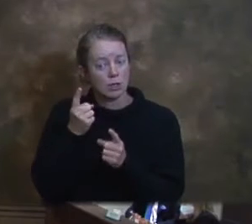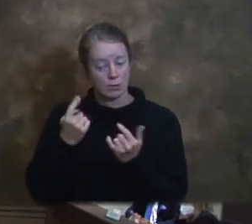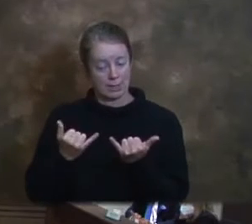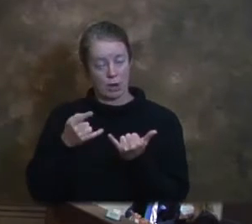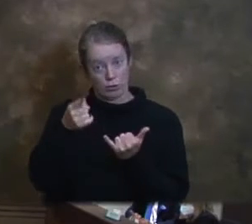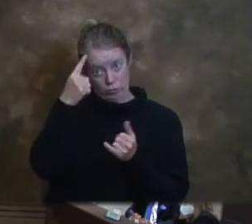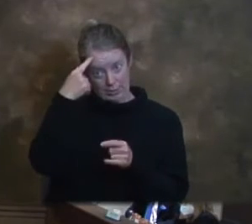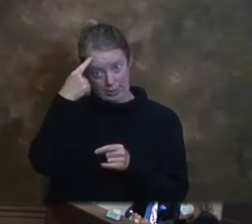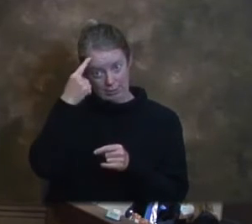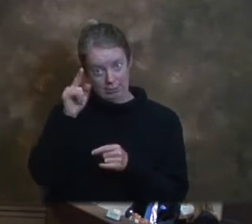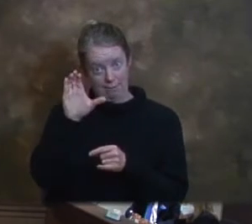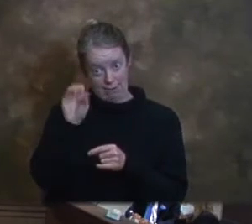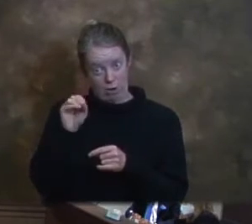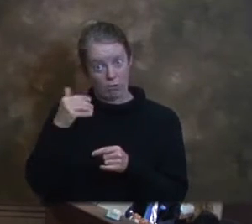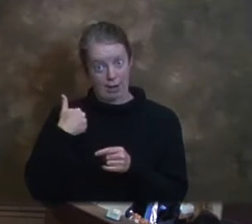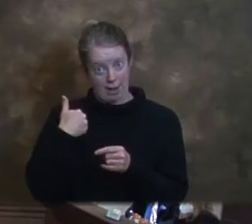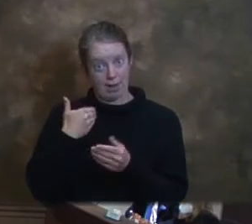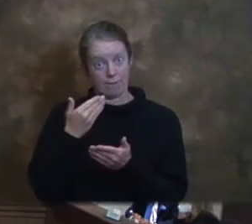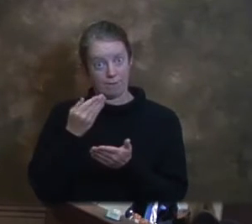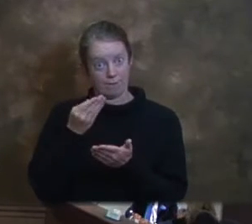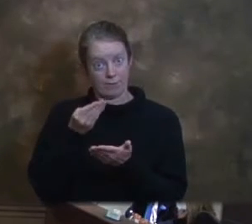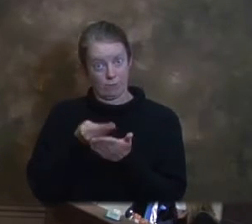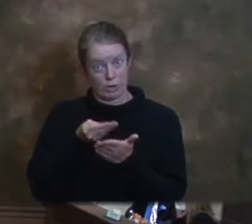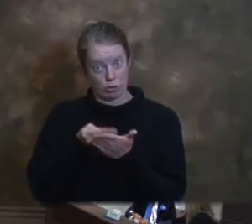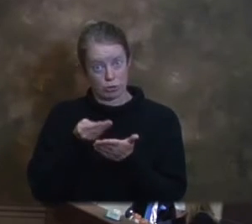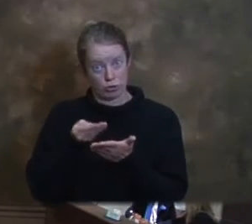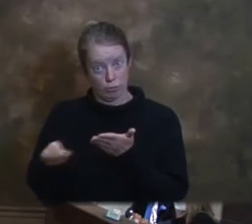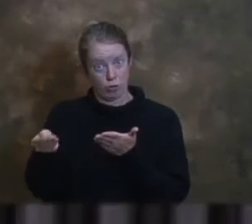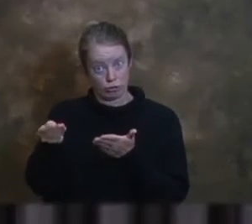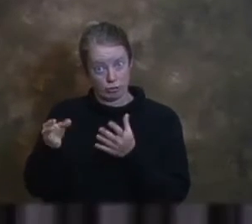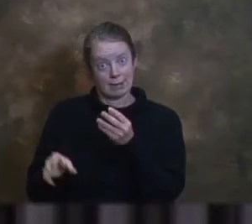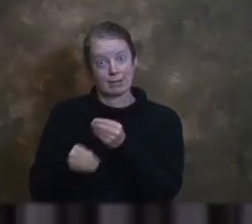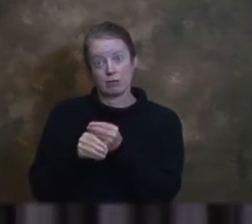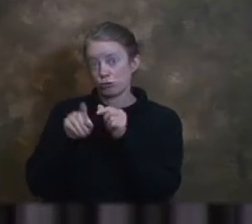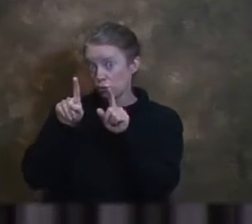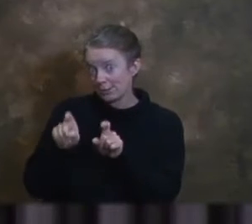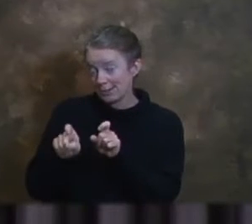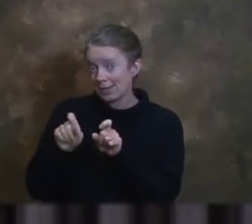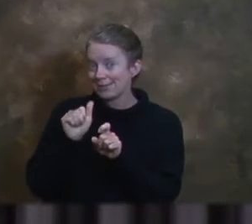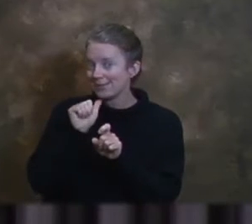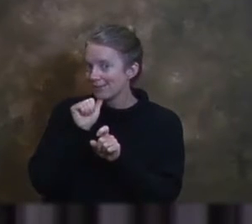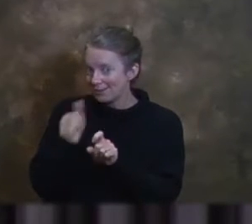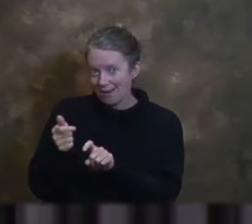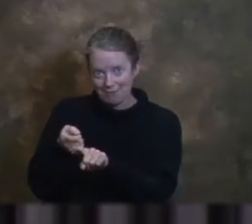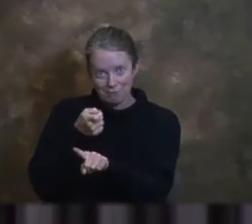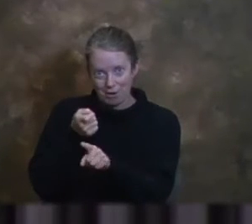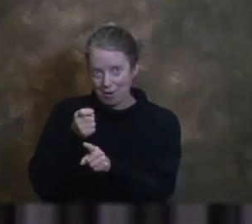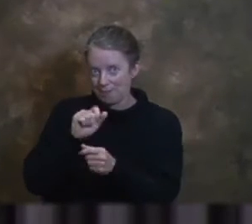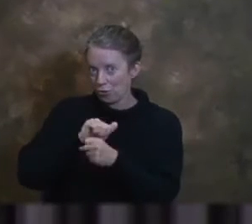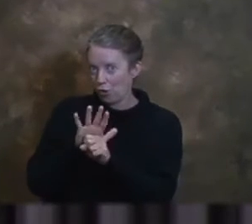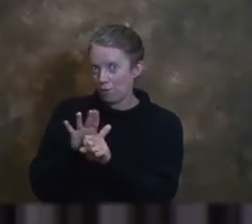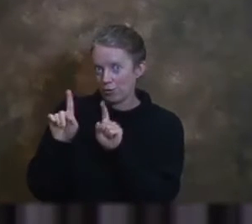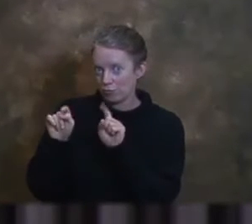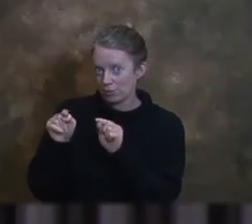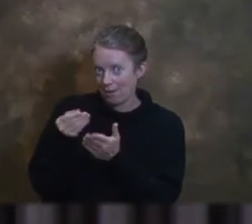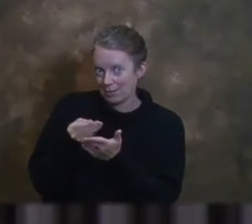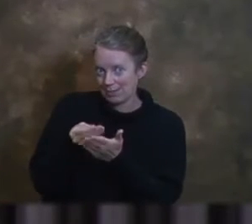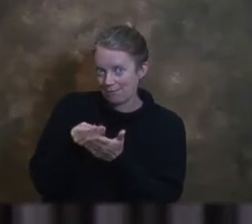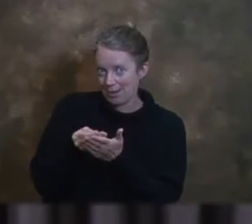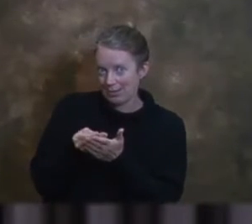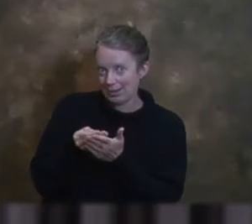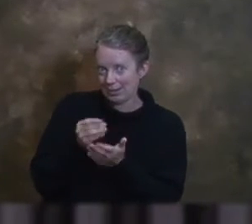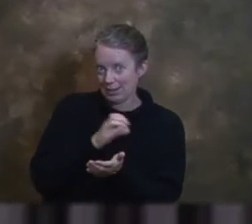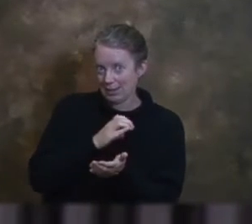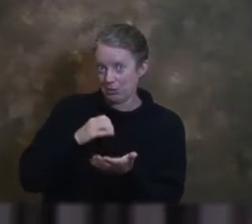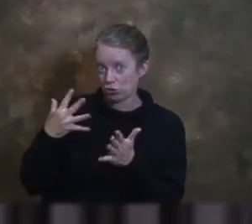has resources to purchase additional tests, and that would need to come out of the COVID response funding that the commission has